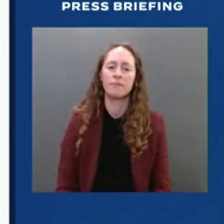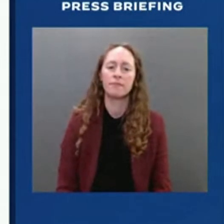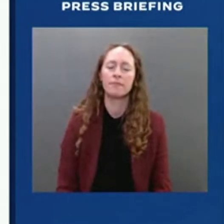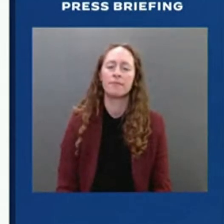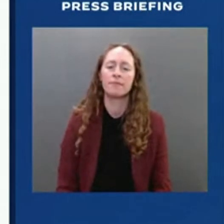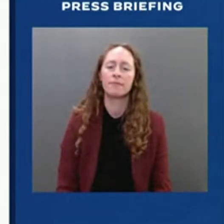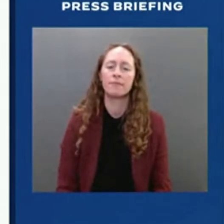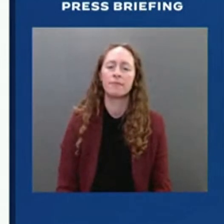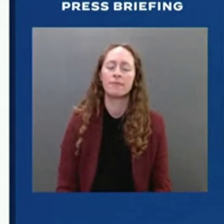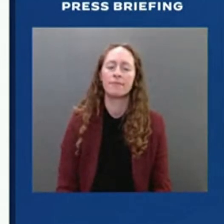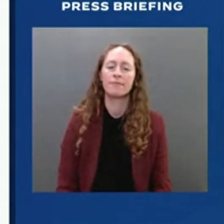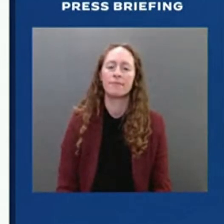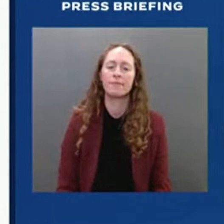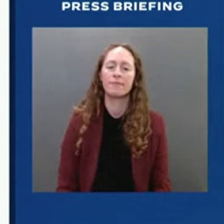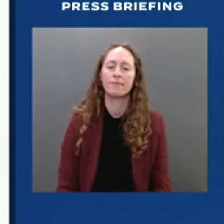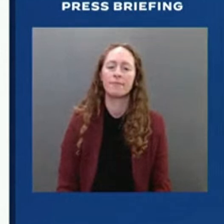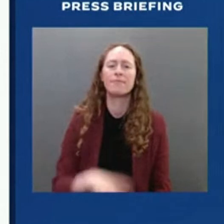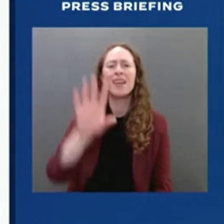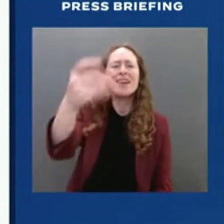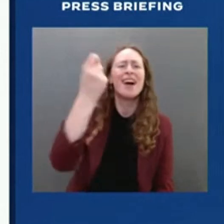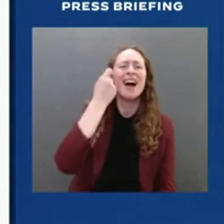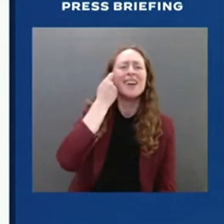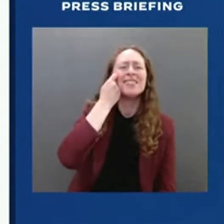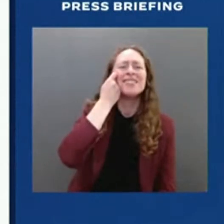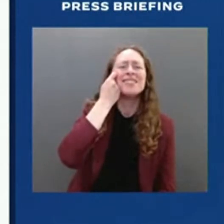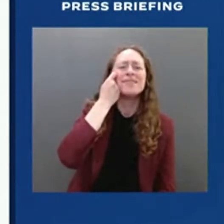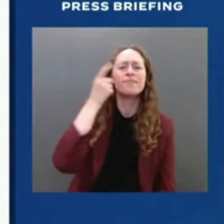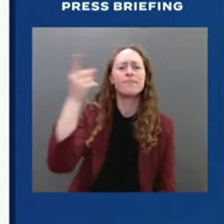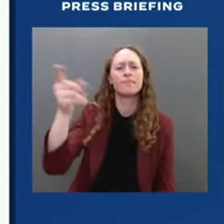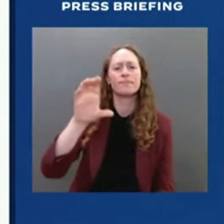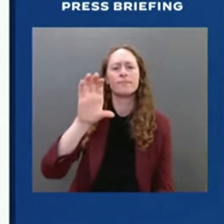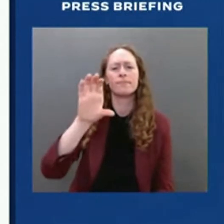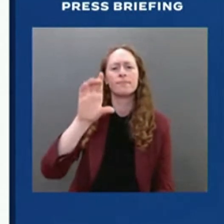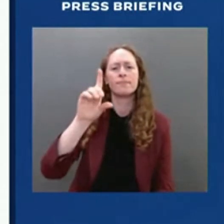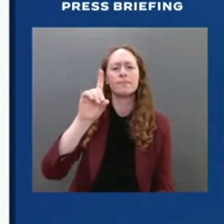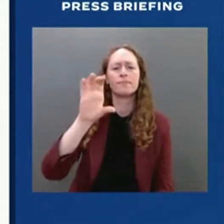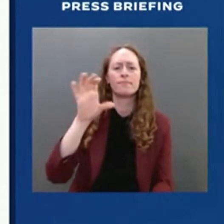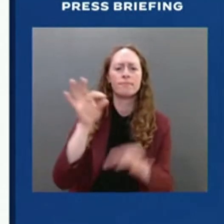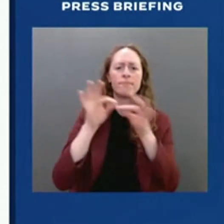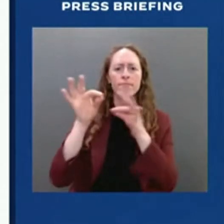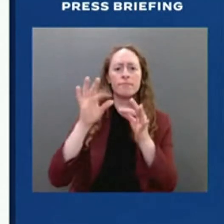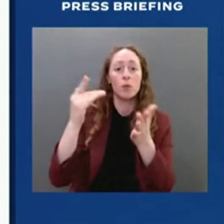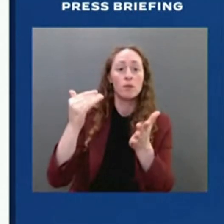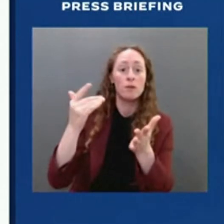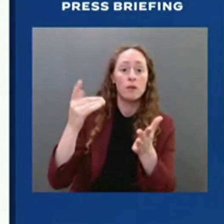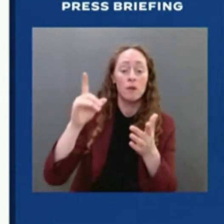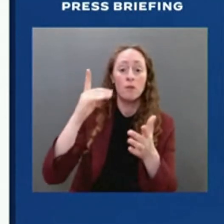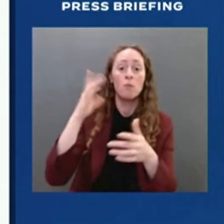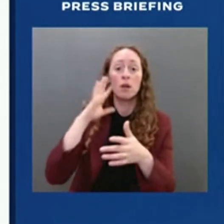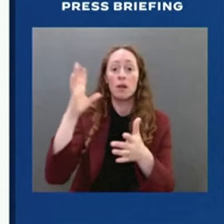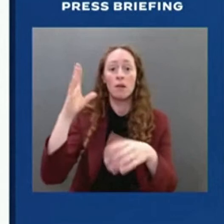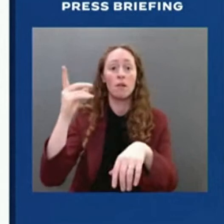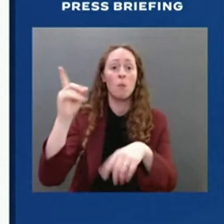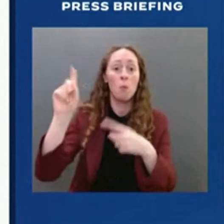those data will be updated and showing an even greater percentage. Why does this happen? Next